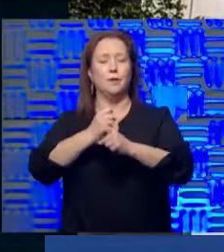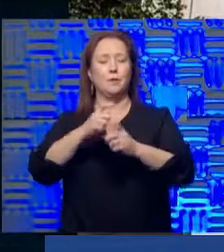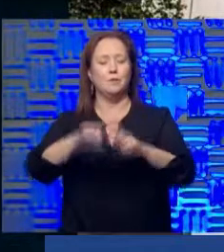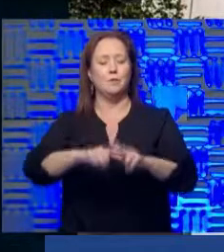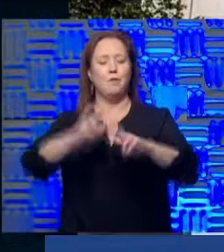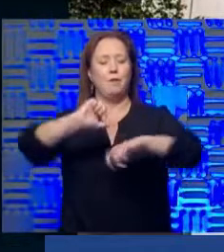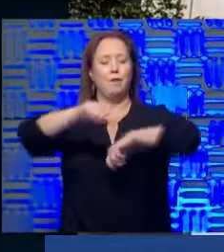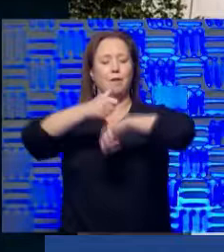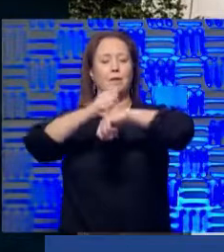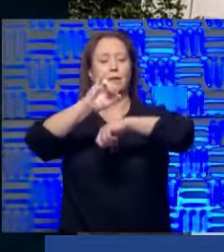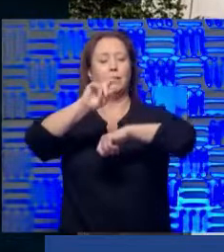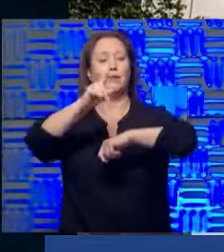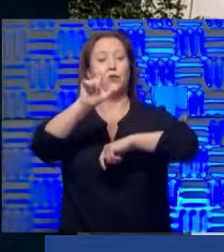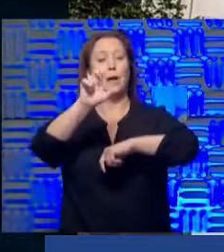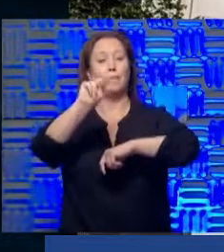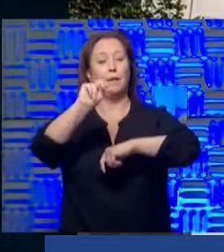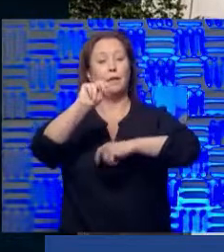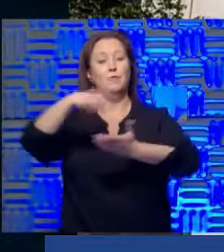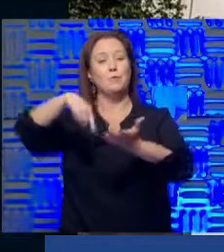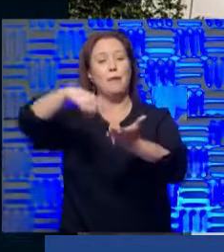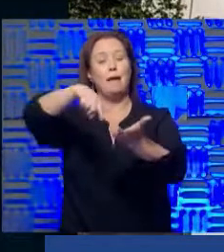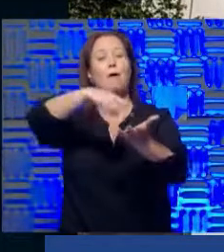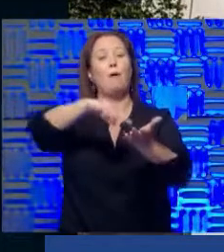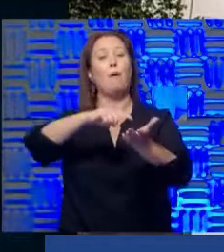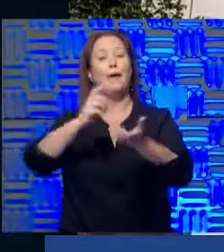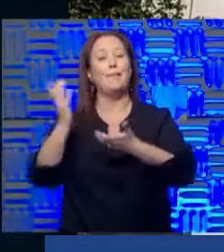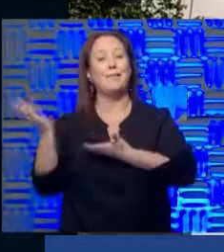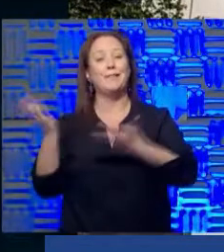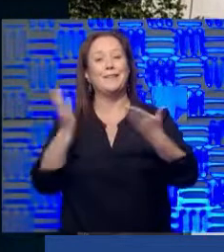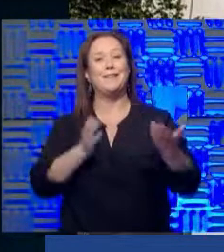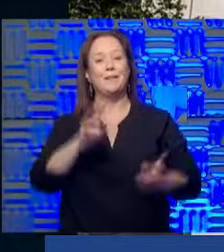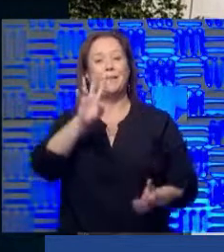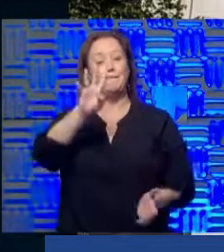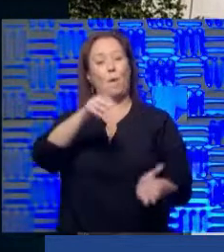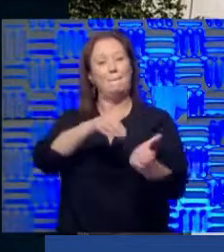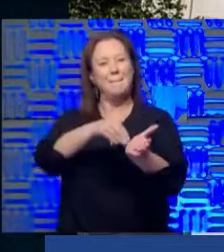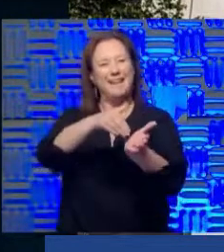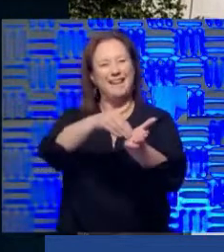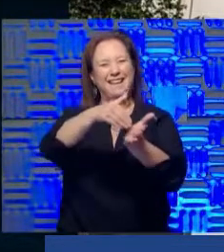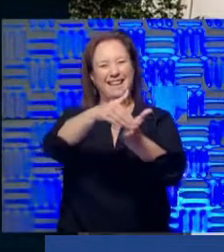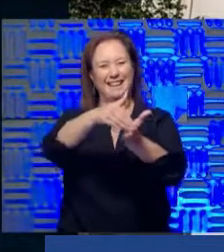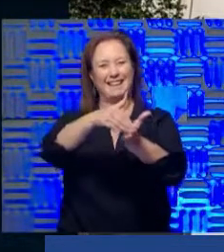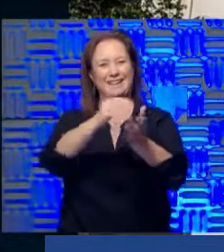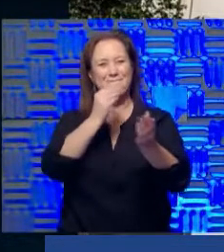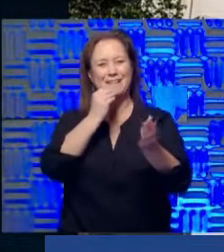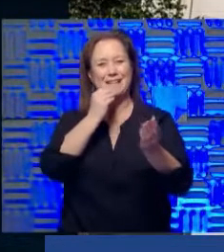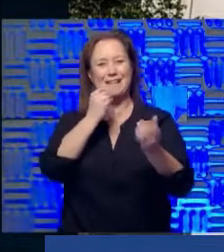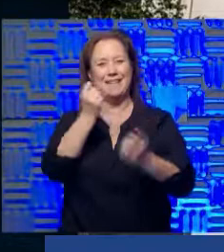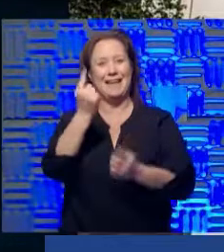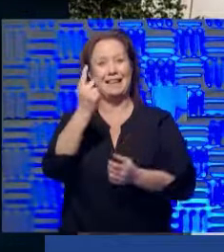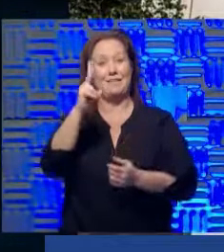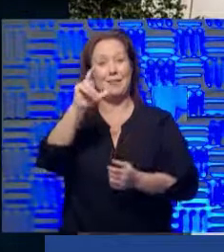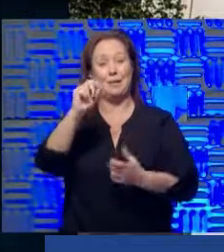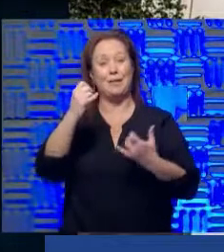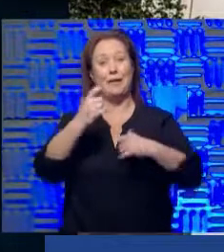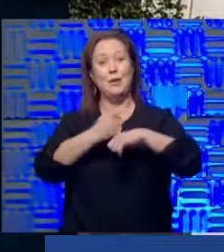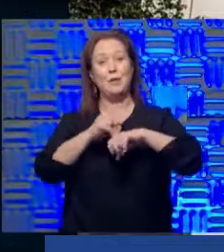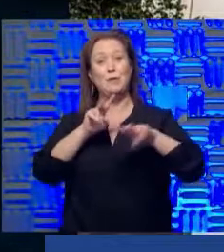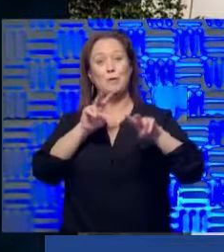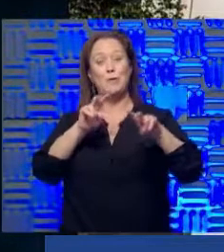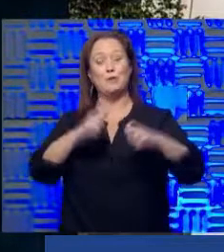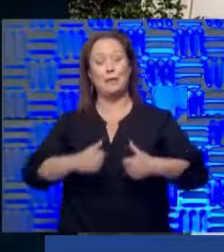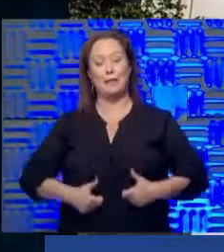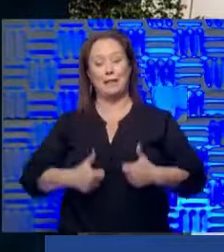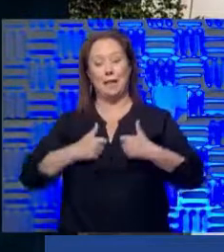years back. And now they'll be here today delivering their 4 millionth meal at 11:30 a.m. You can watch it live